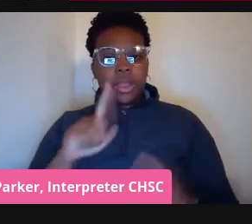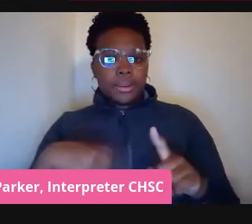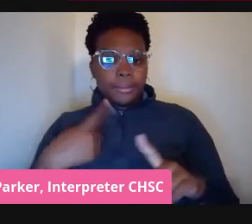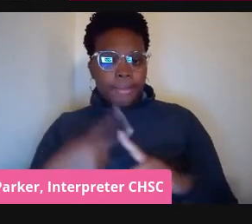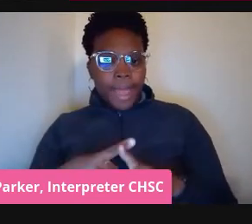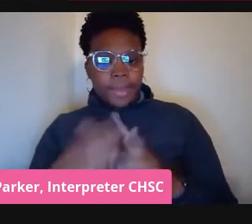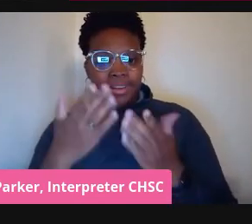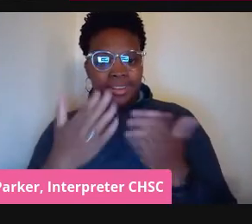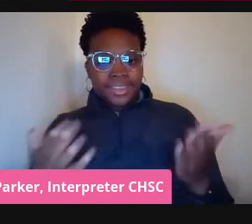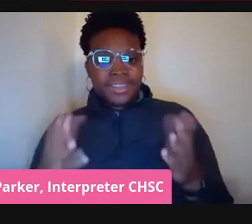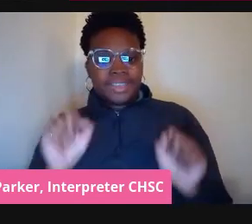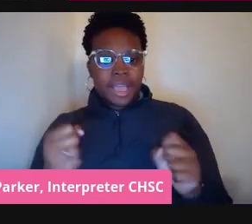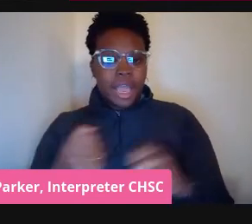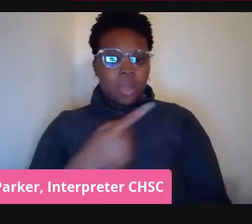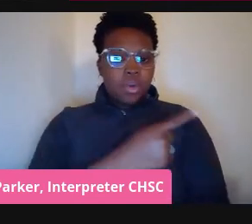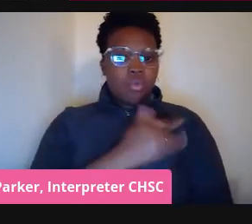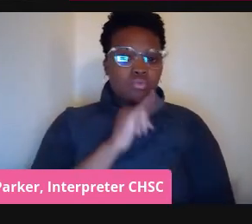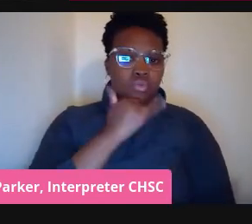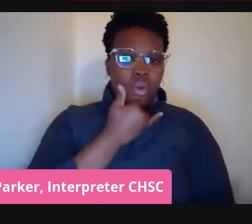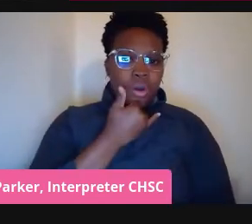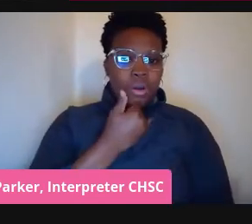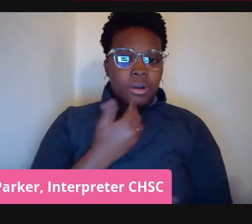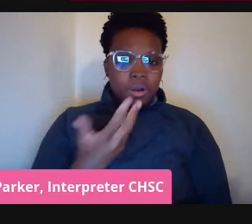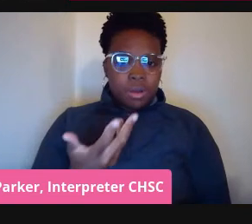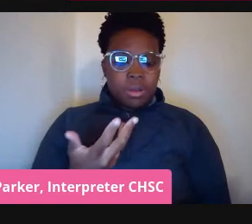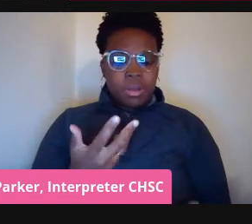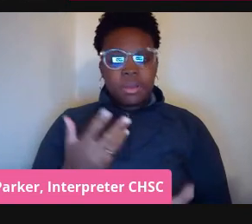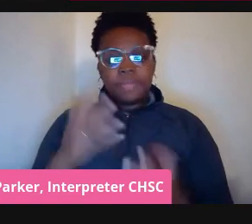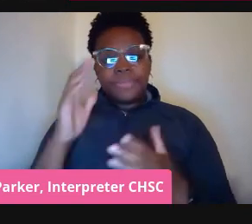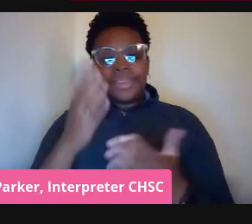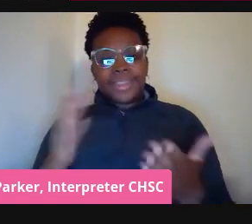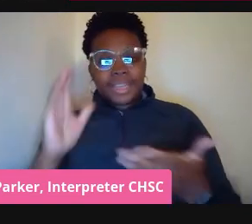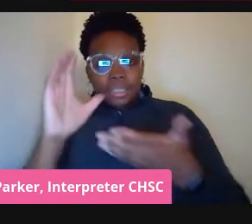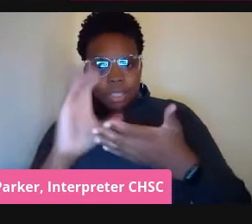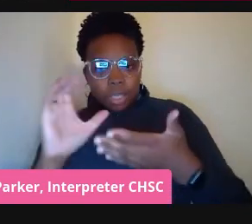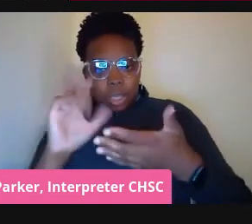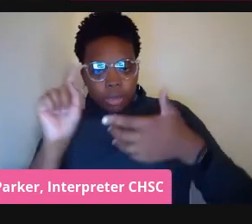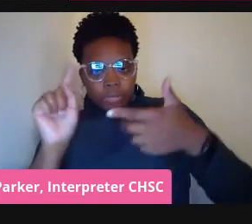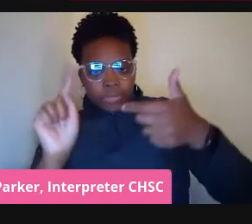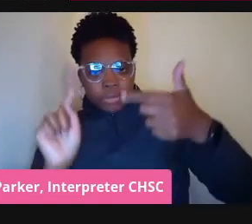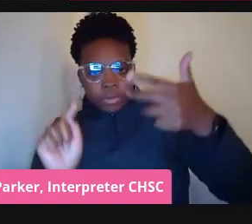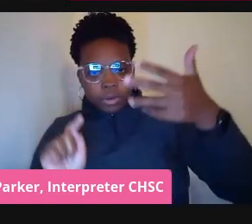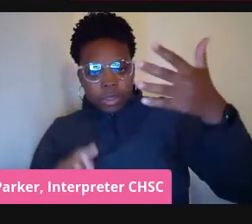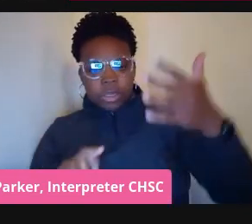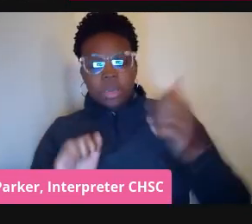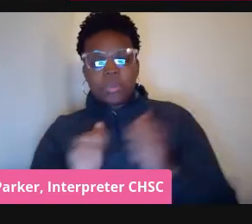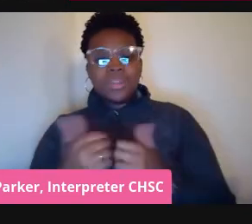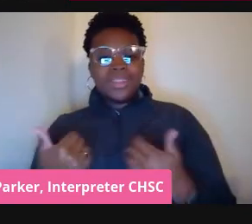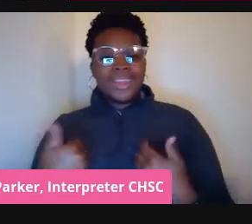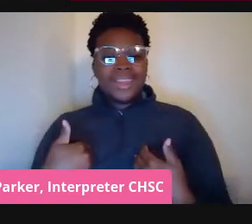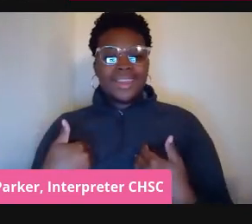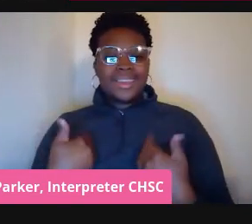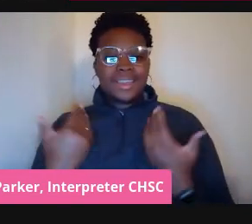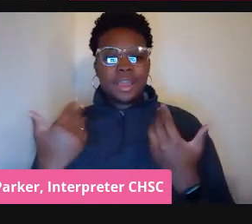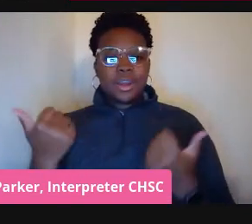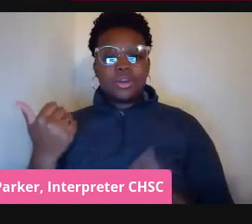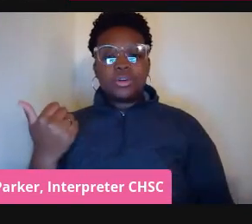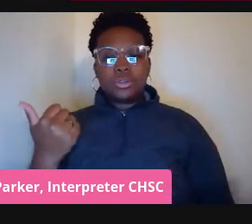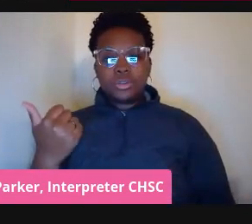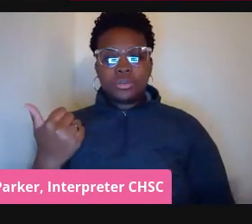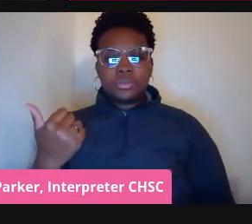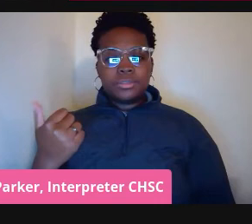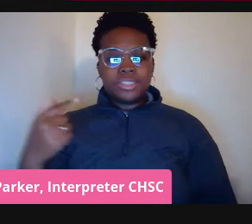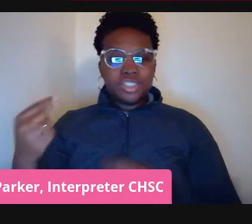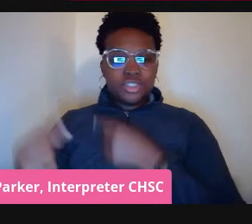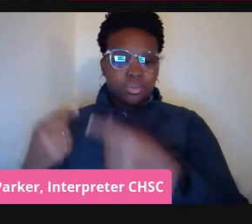know, the things that could go wrong, things to look for, I should say, with younger generations. At least give it a couple